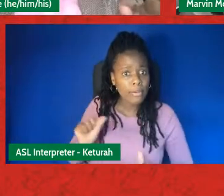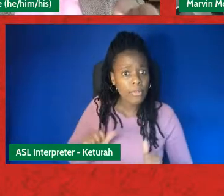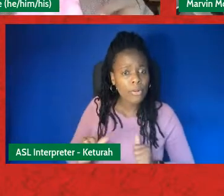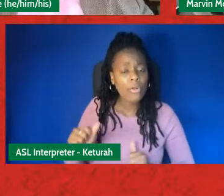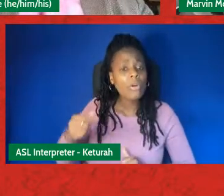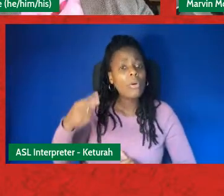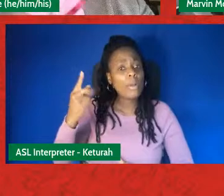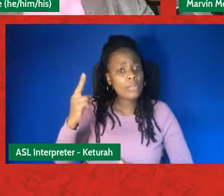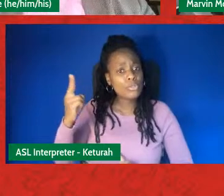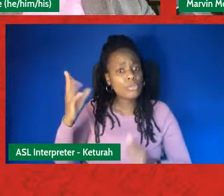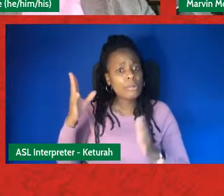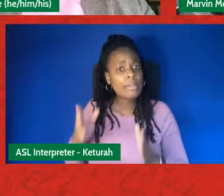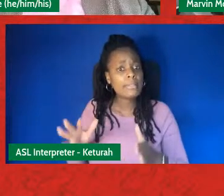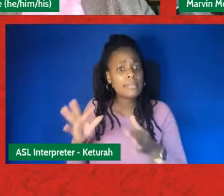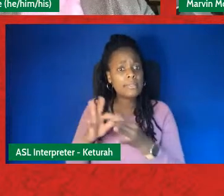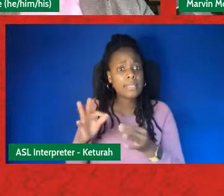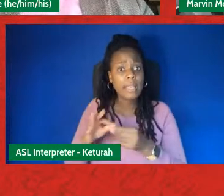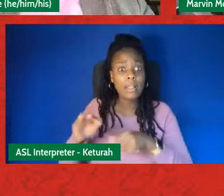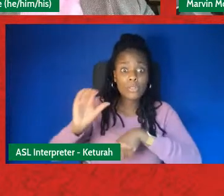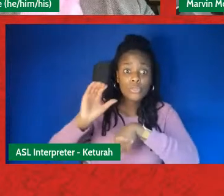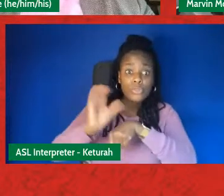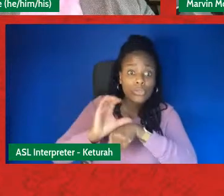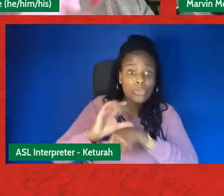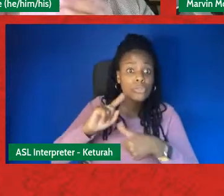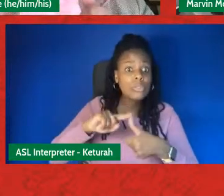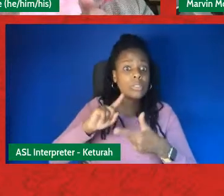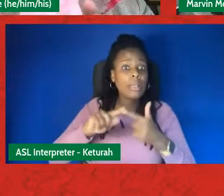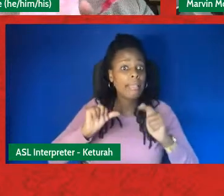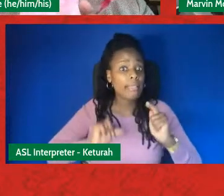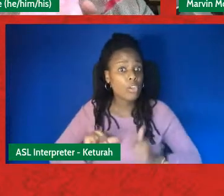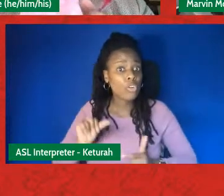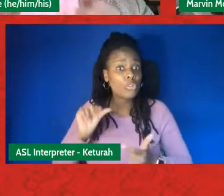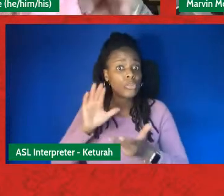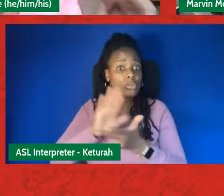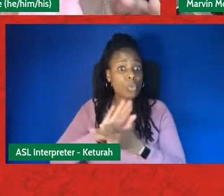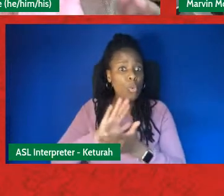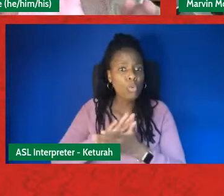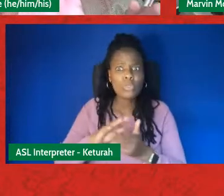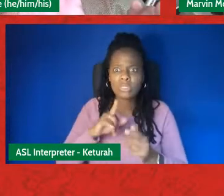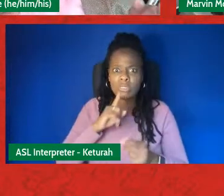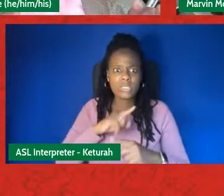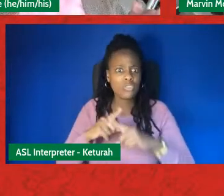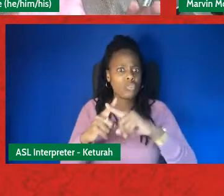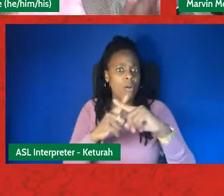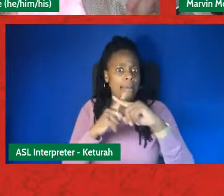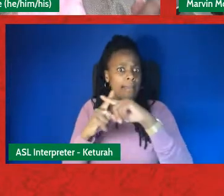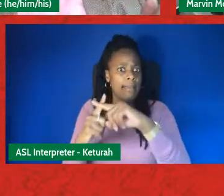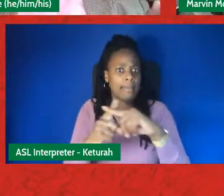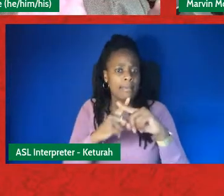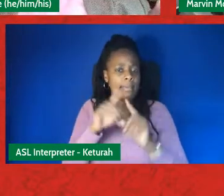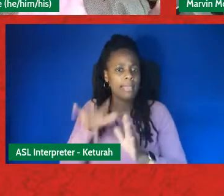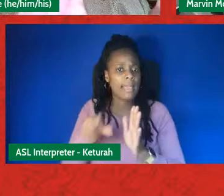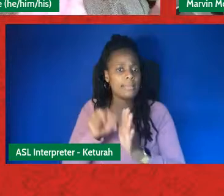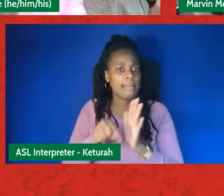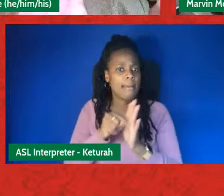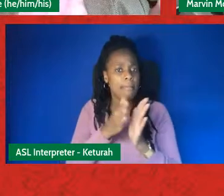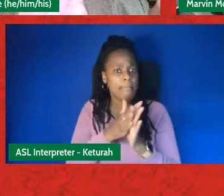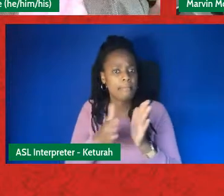historians says that was the churches, the theaters, the schools were always the target at this time. Now remember, this is the era Denmark